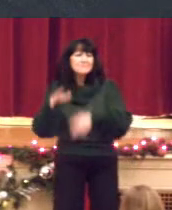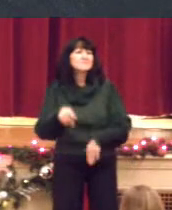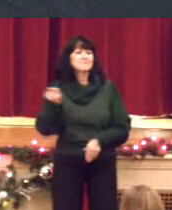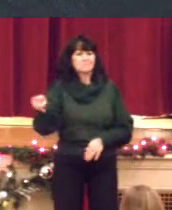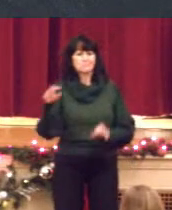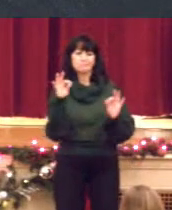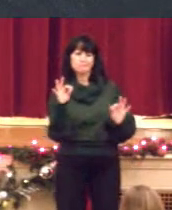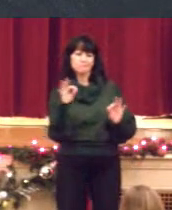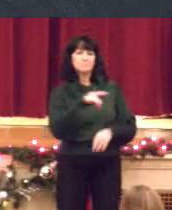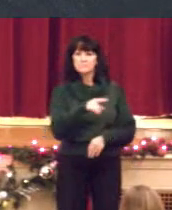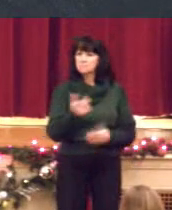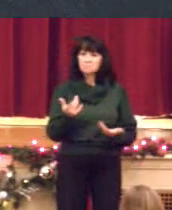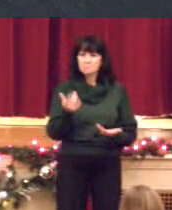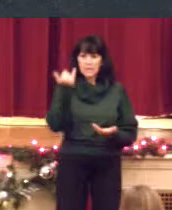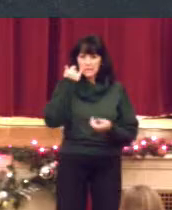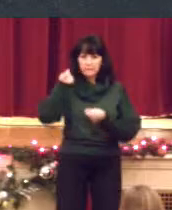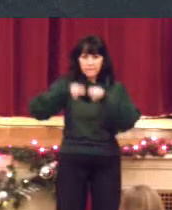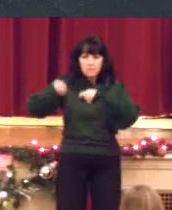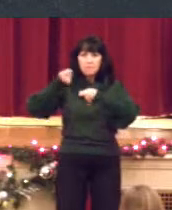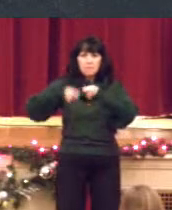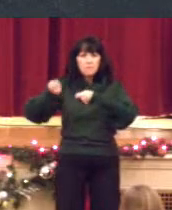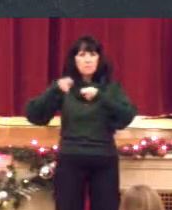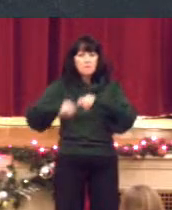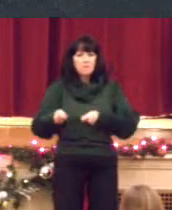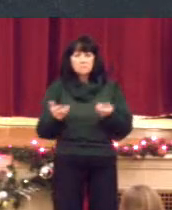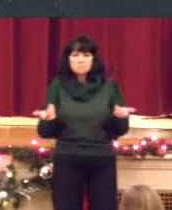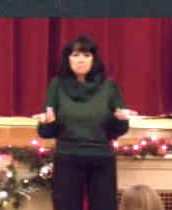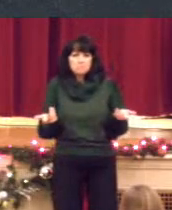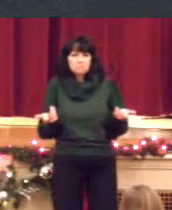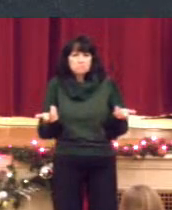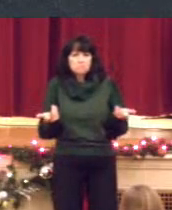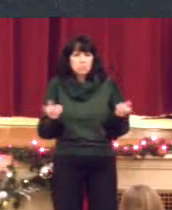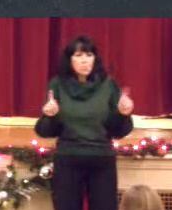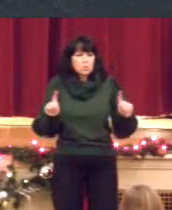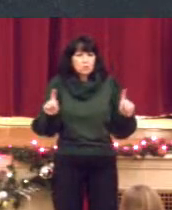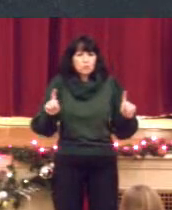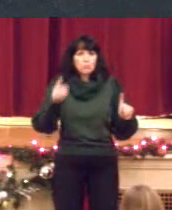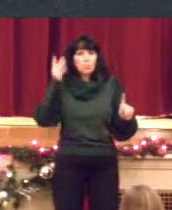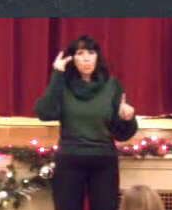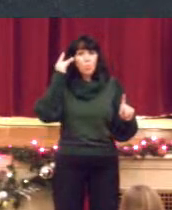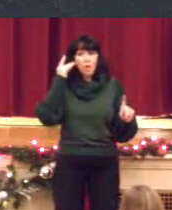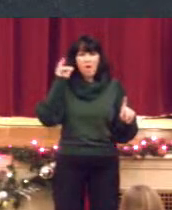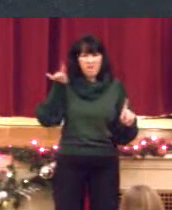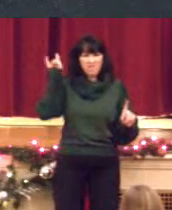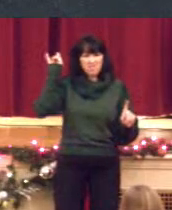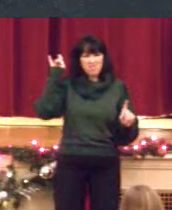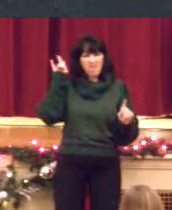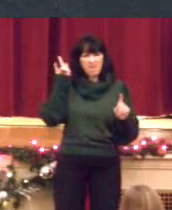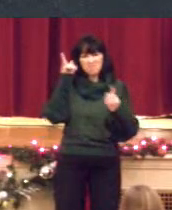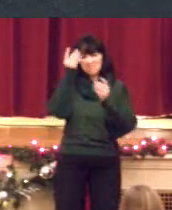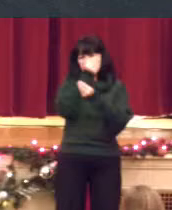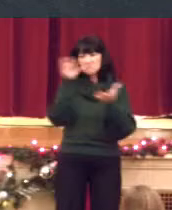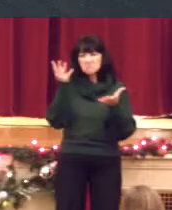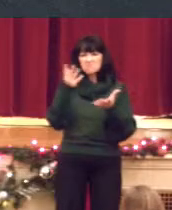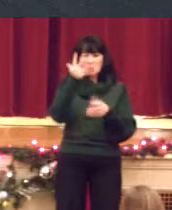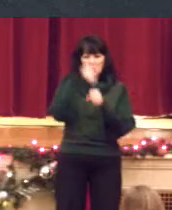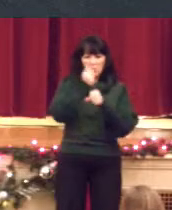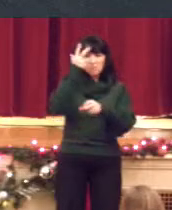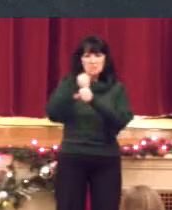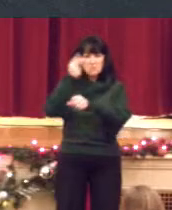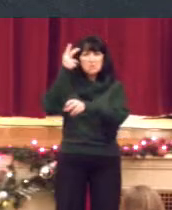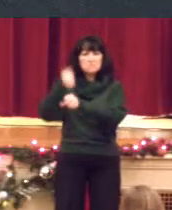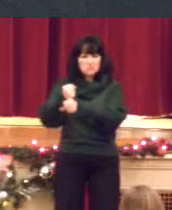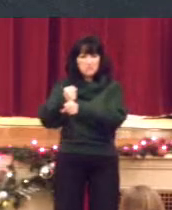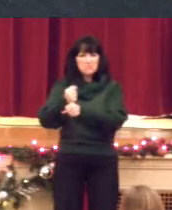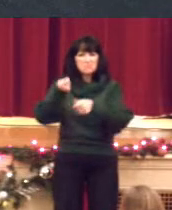Mr. Simmons still here? Because every 3 years, Mr. Simmons or someone like Mr. Simmons has moved on. So that teacher